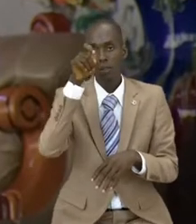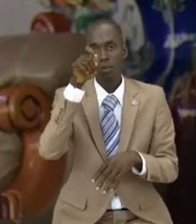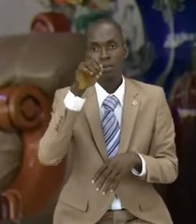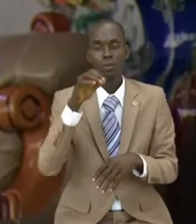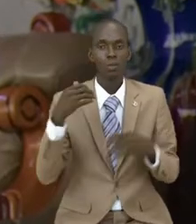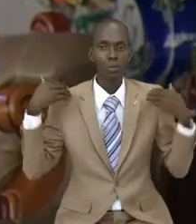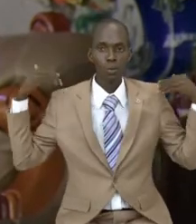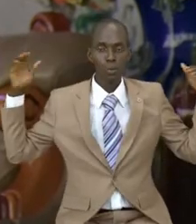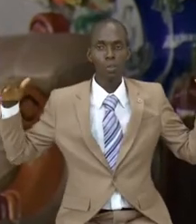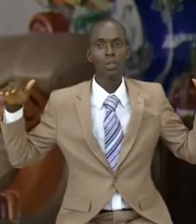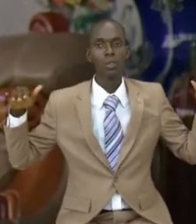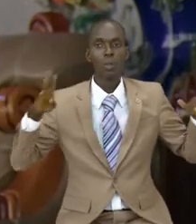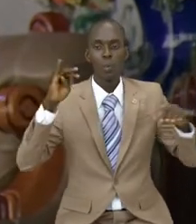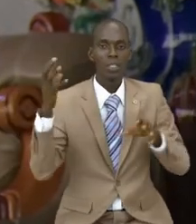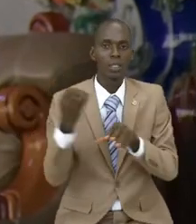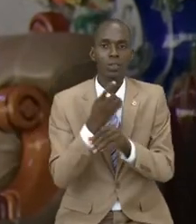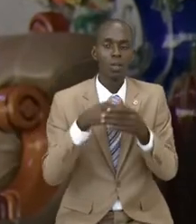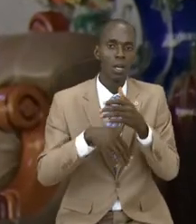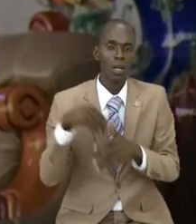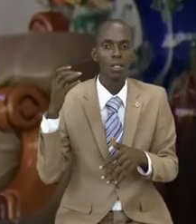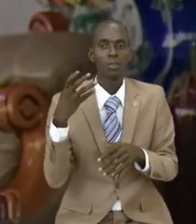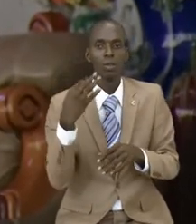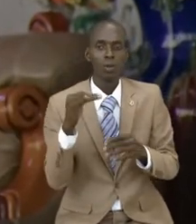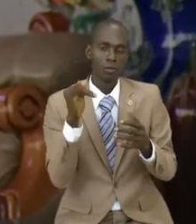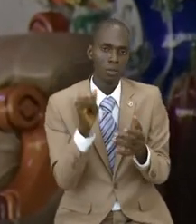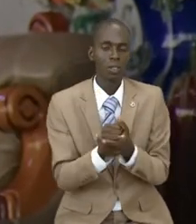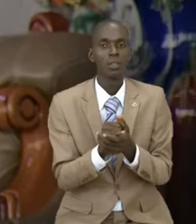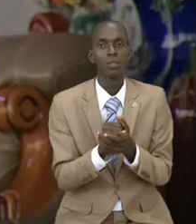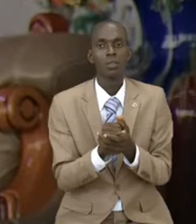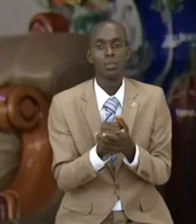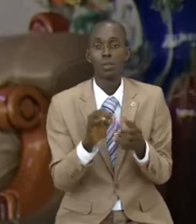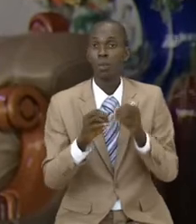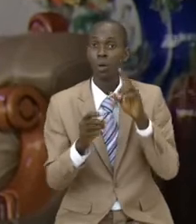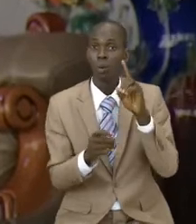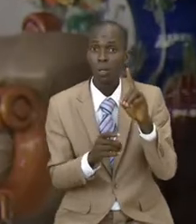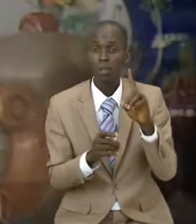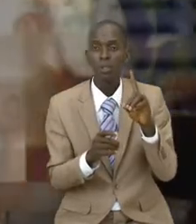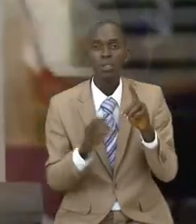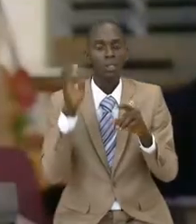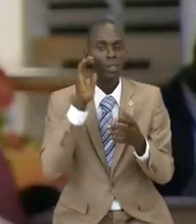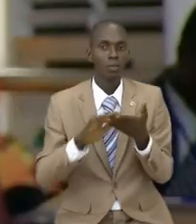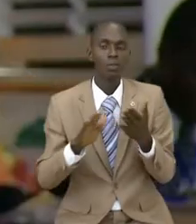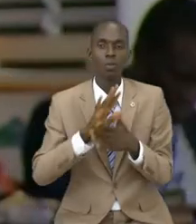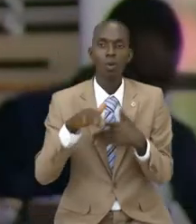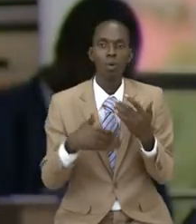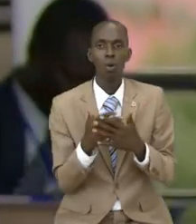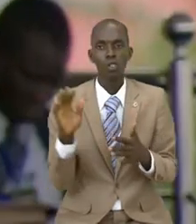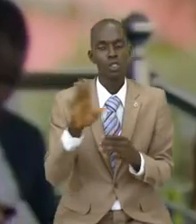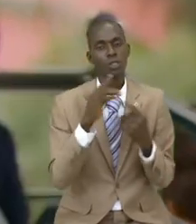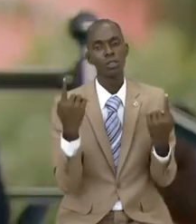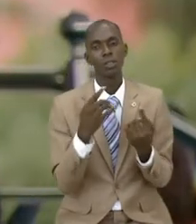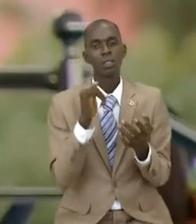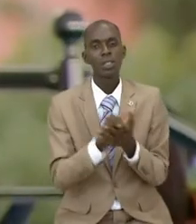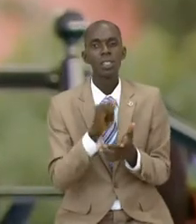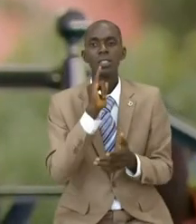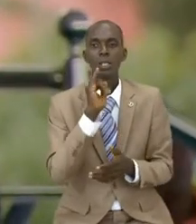you out of that place, number one, he forgives all your sins. That's by the grace